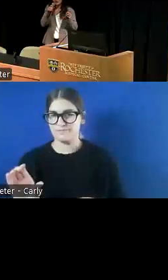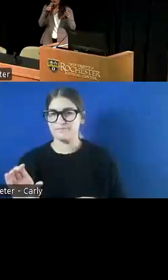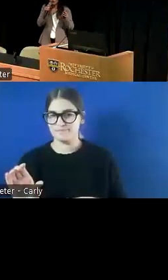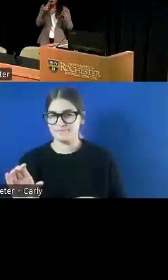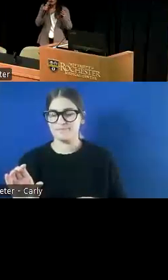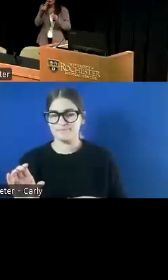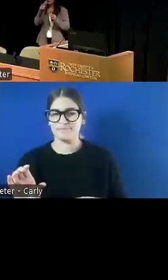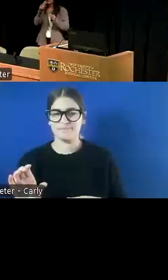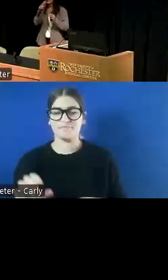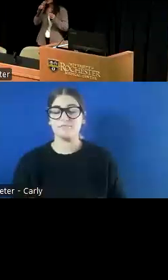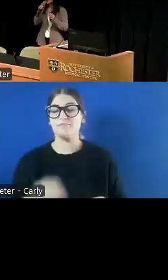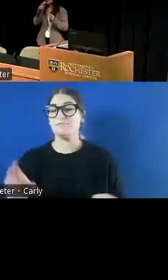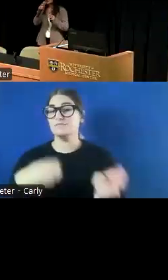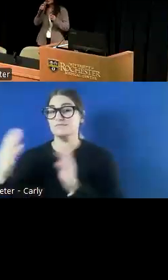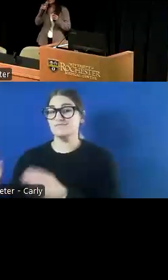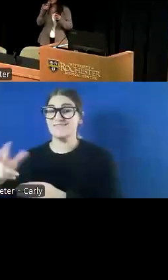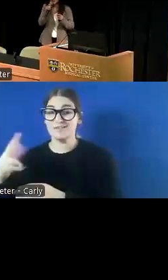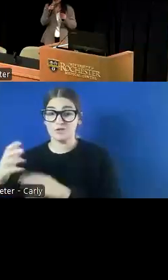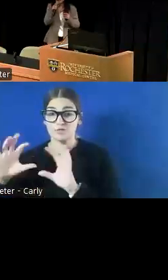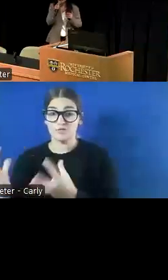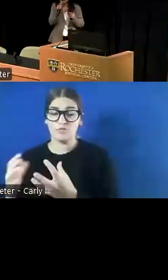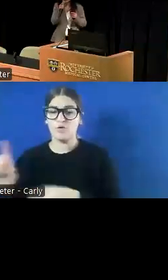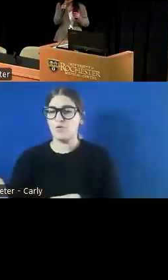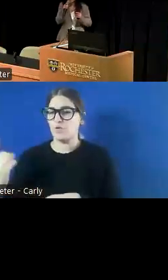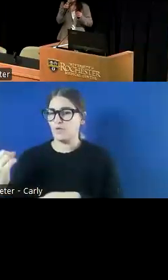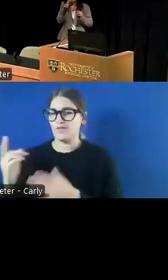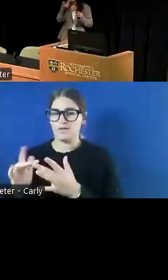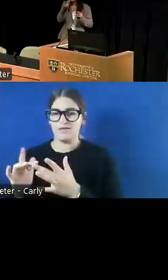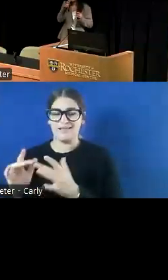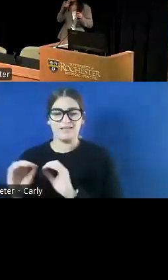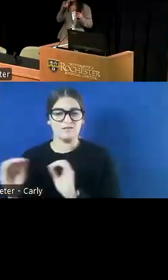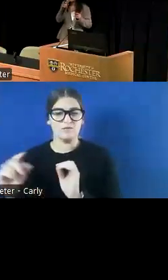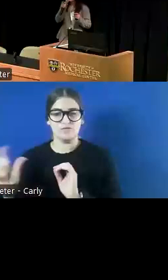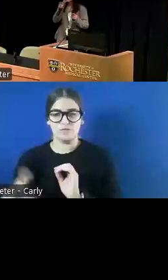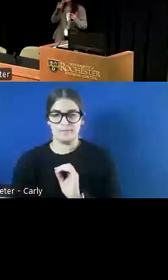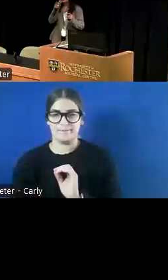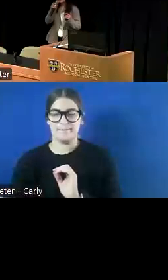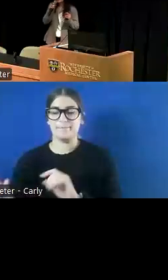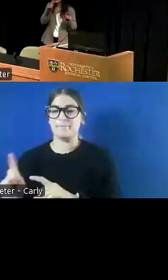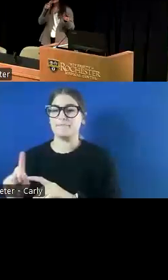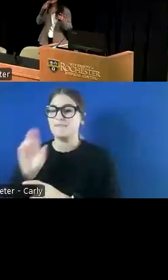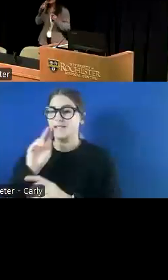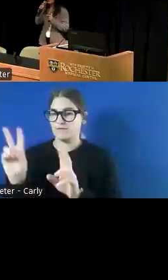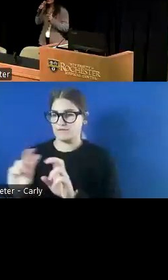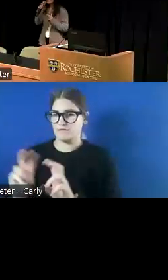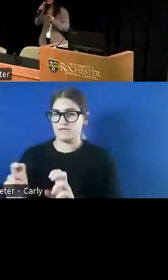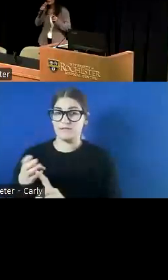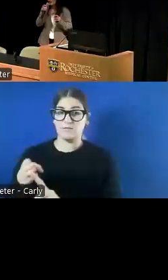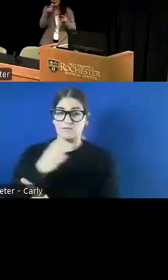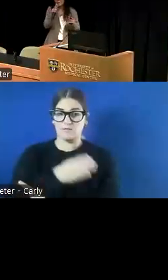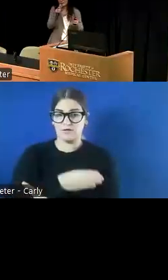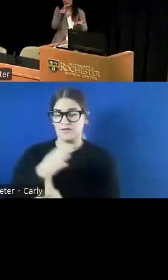then for the third group, they will only receive the Chaplain's Care Online, but all of them will be assessing the pre and